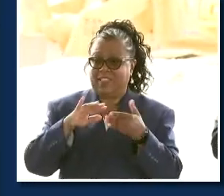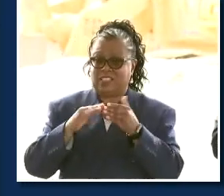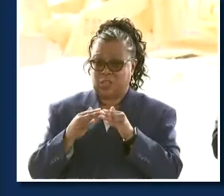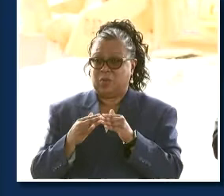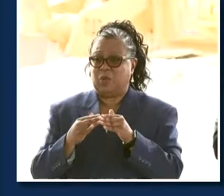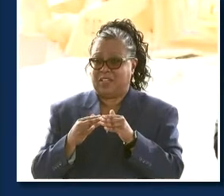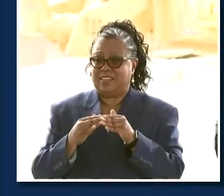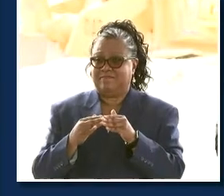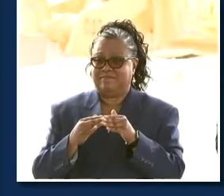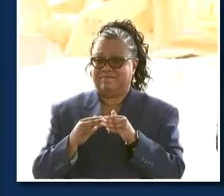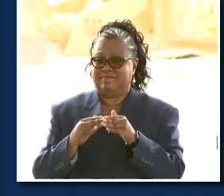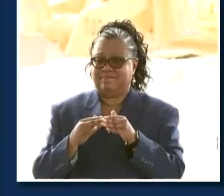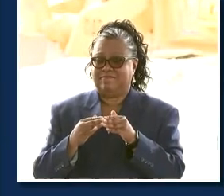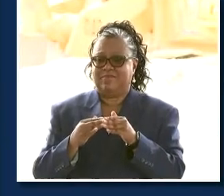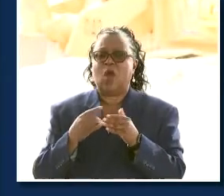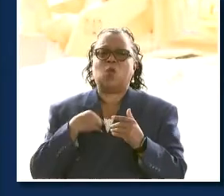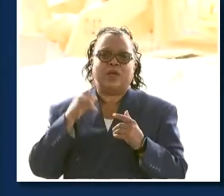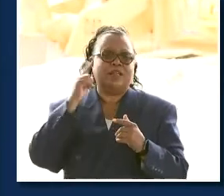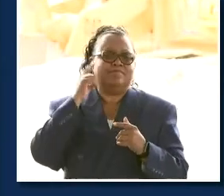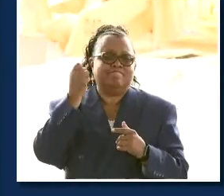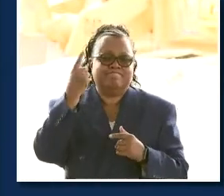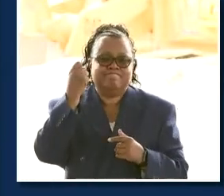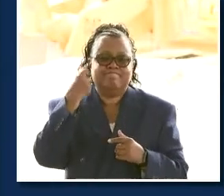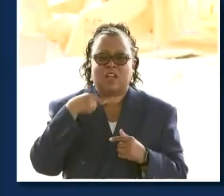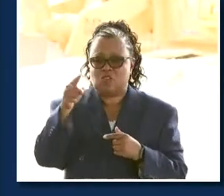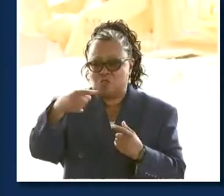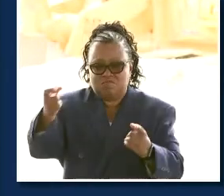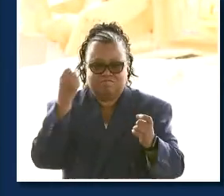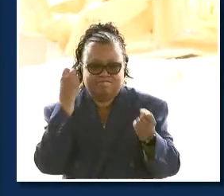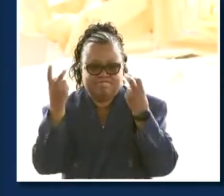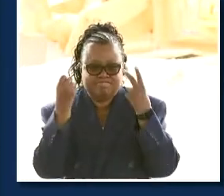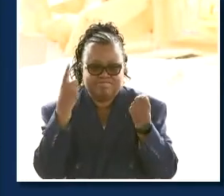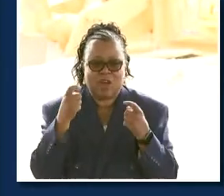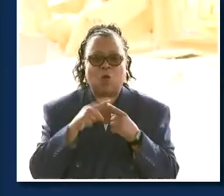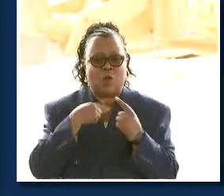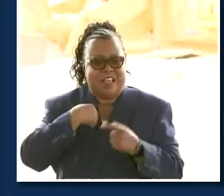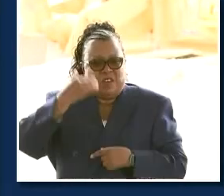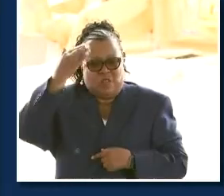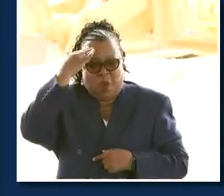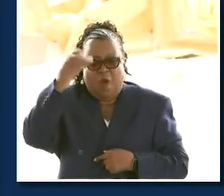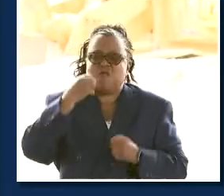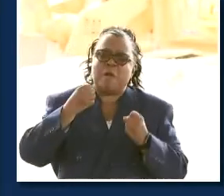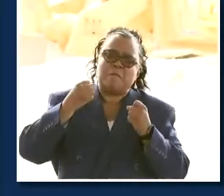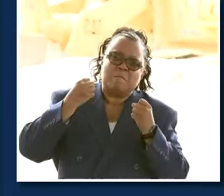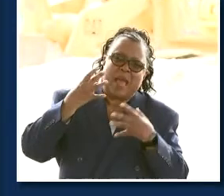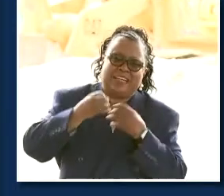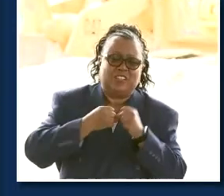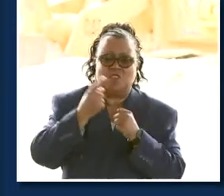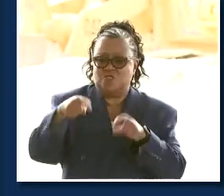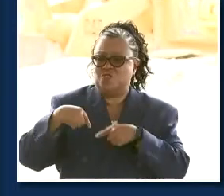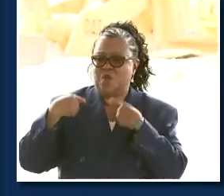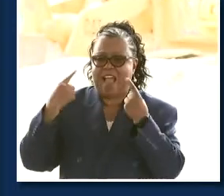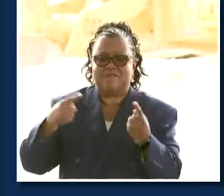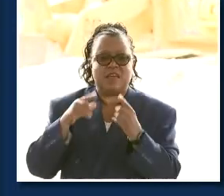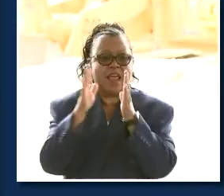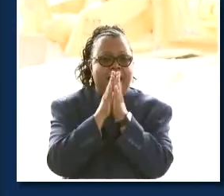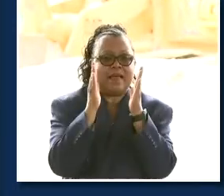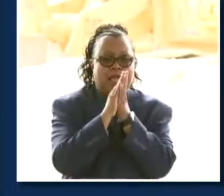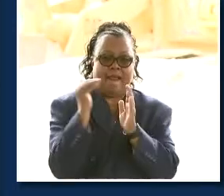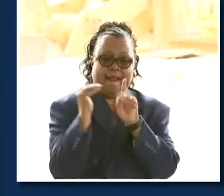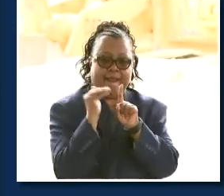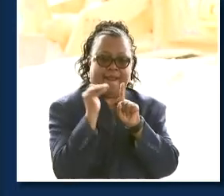community, we hear you when we see you. We know that for many years you have been asking